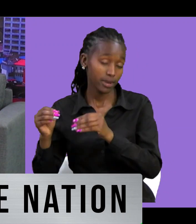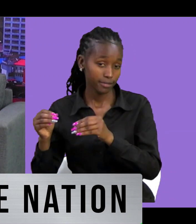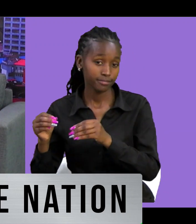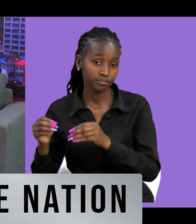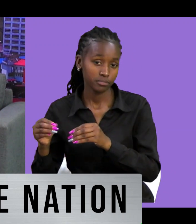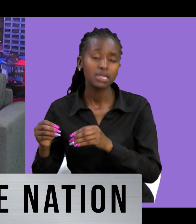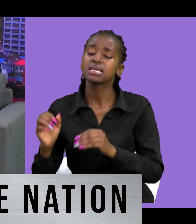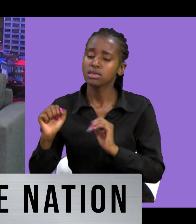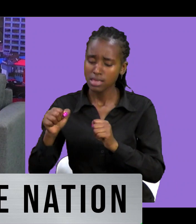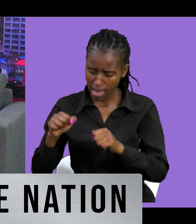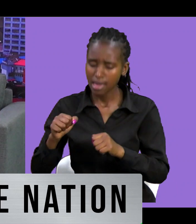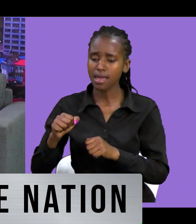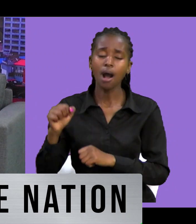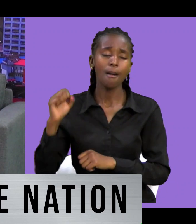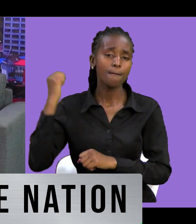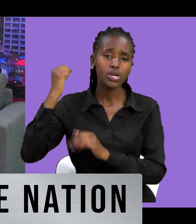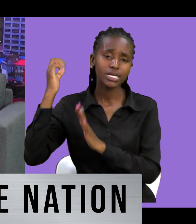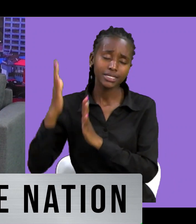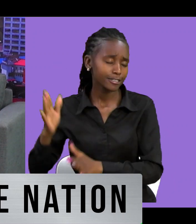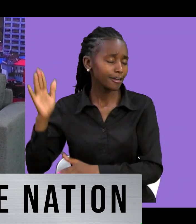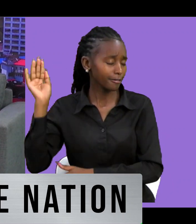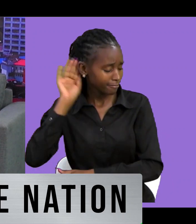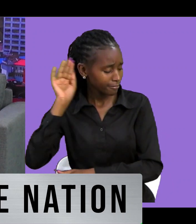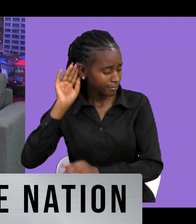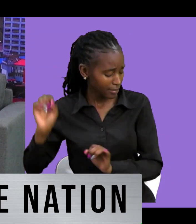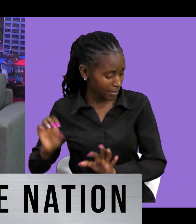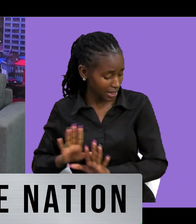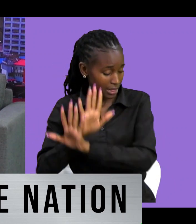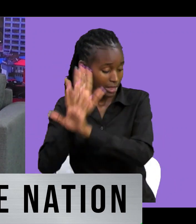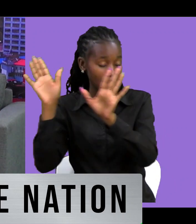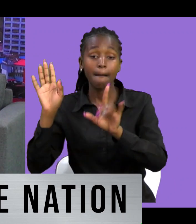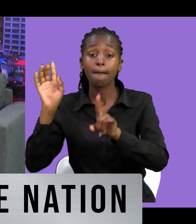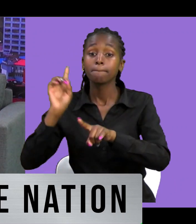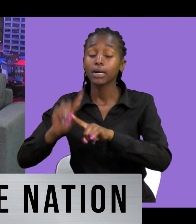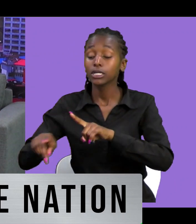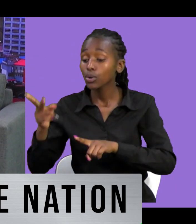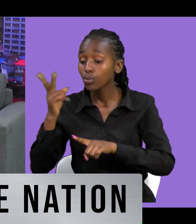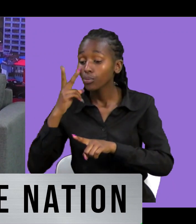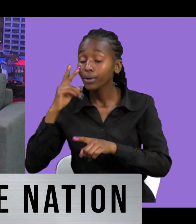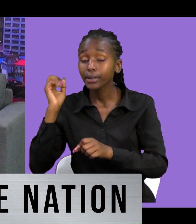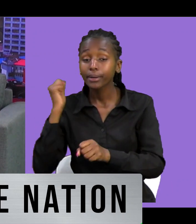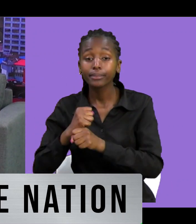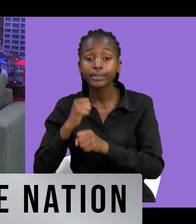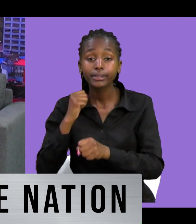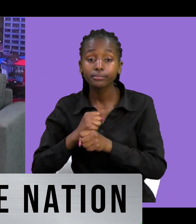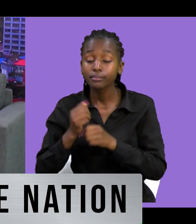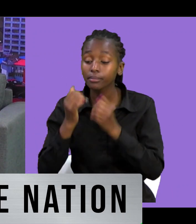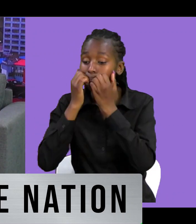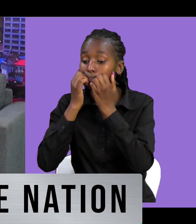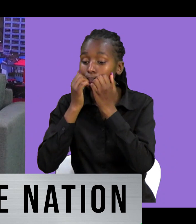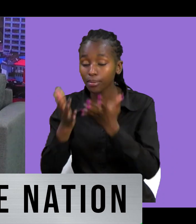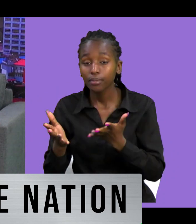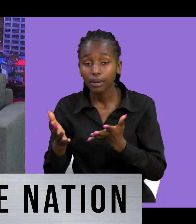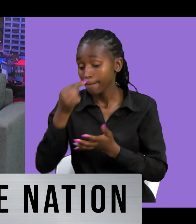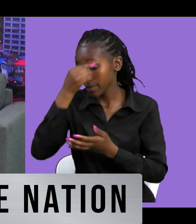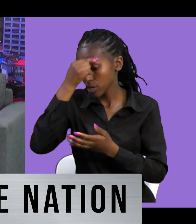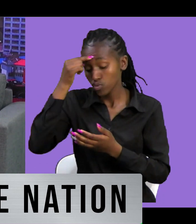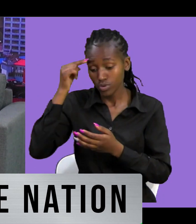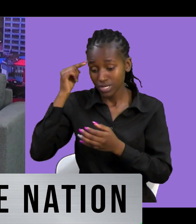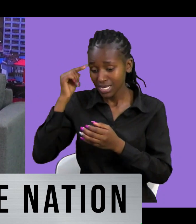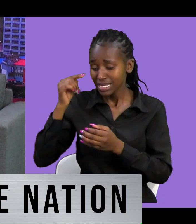to implementation, now that is where you don't feel that representation